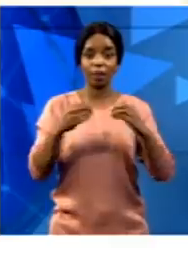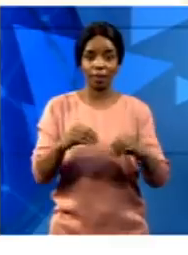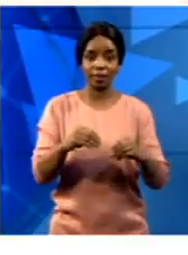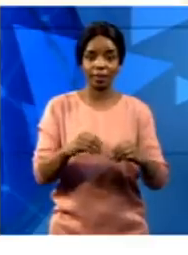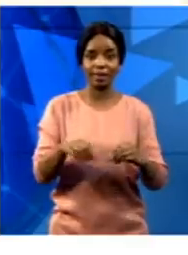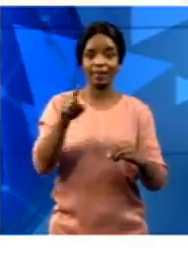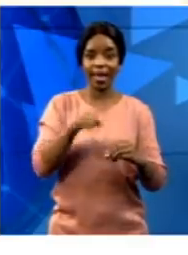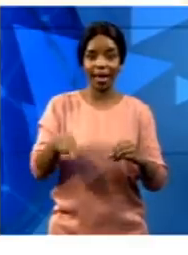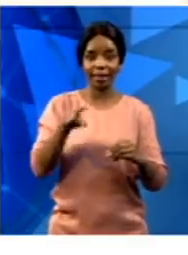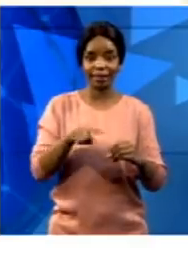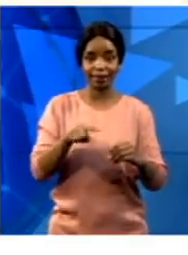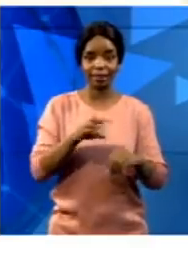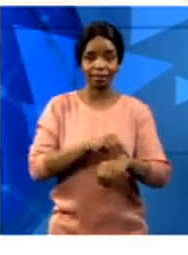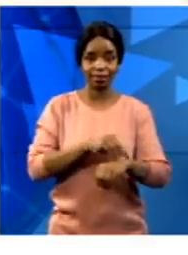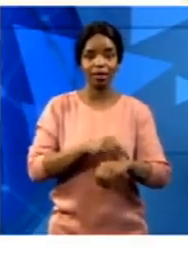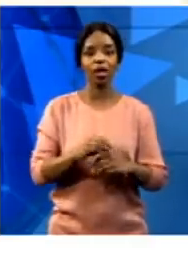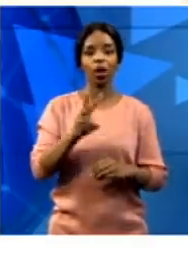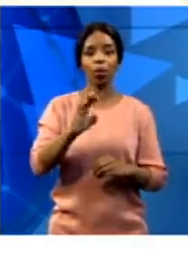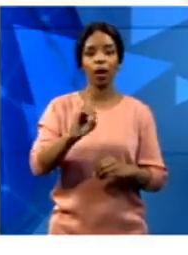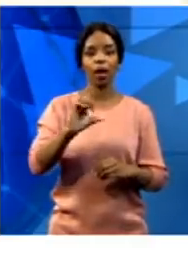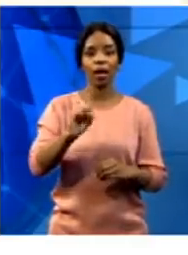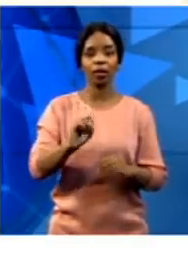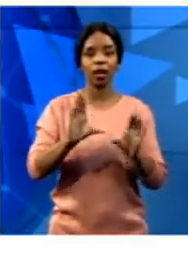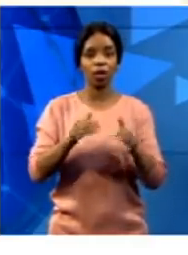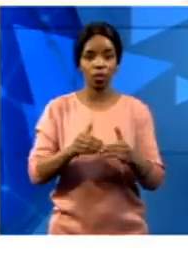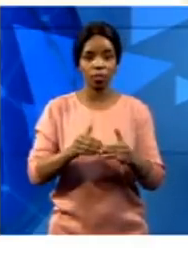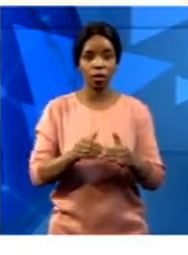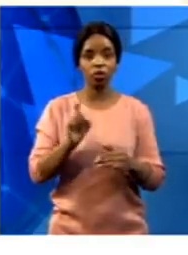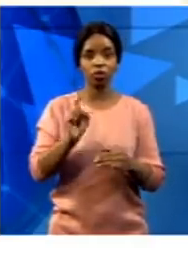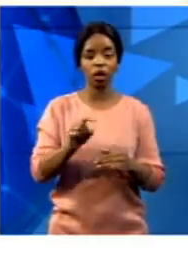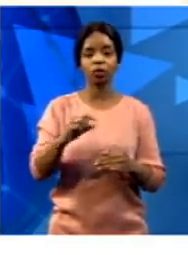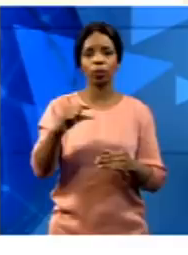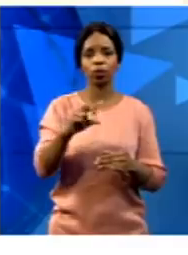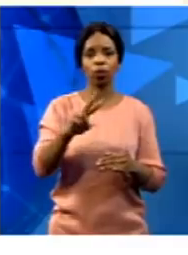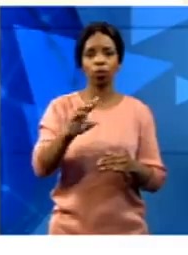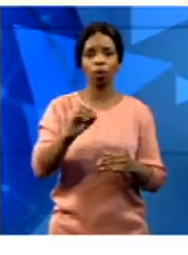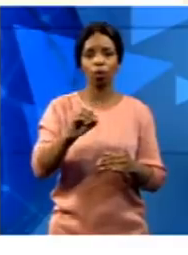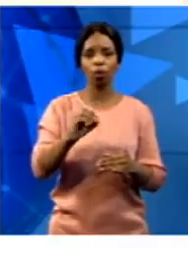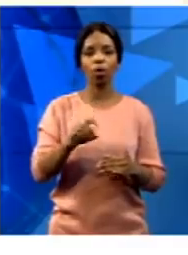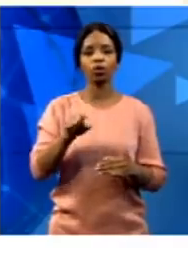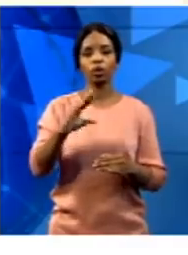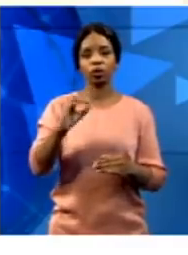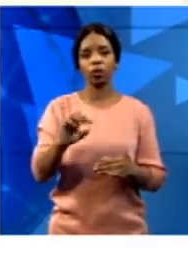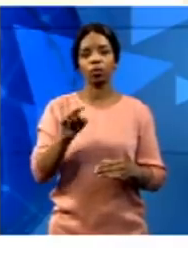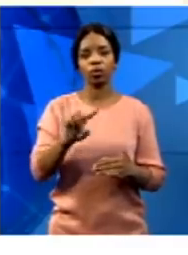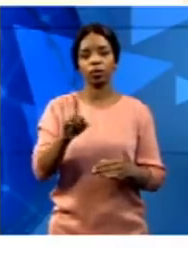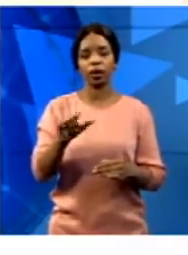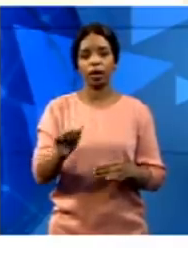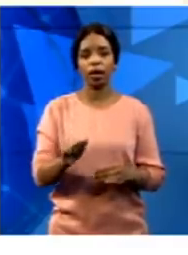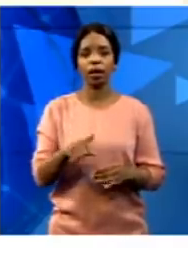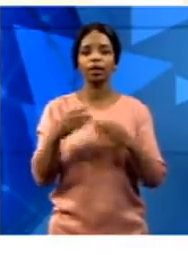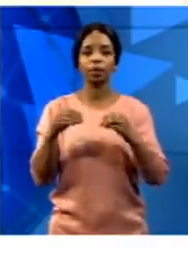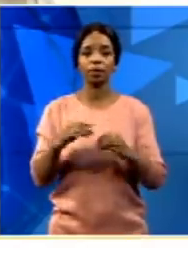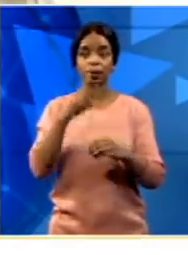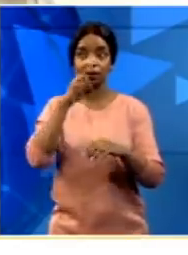supportbusiness@wesgro.co.za. And if you mail that address, you'll get bespoke assistance for whatever you require as a business going through this